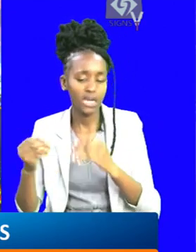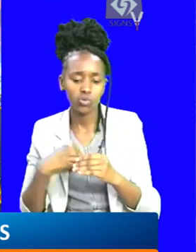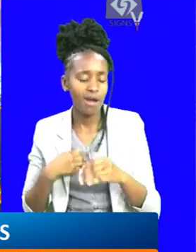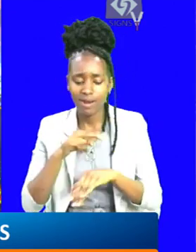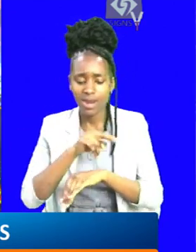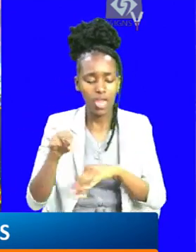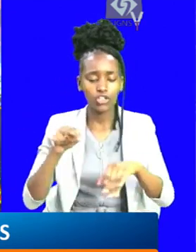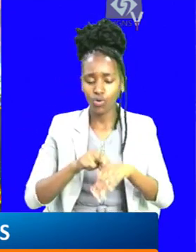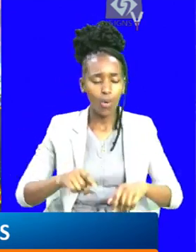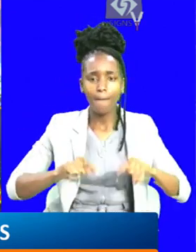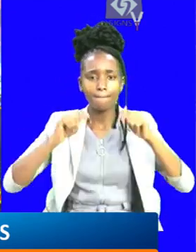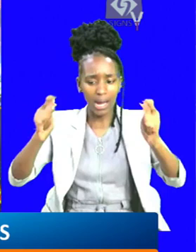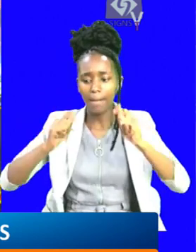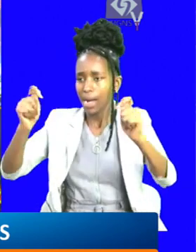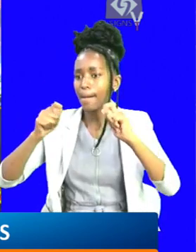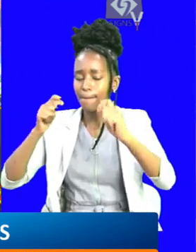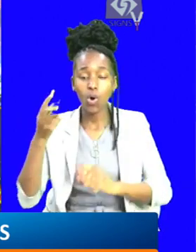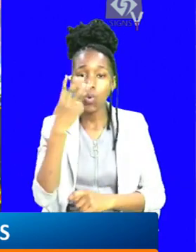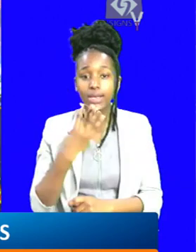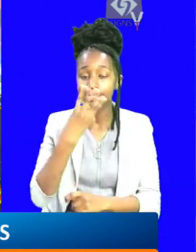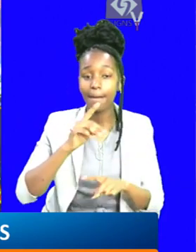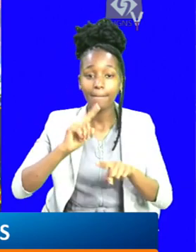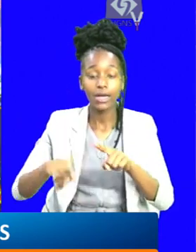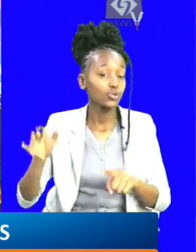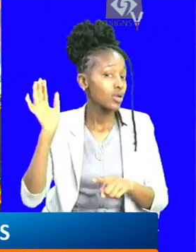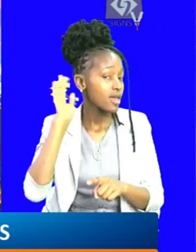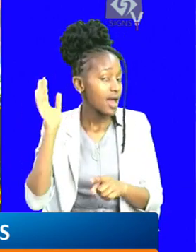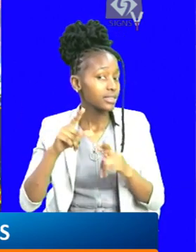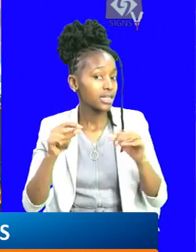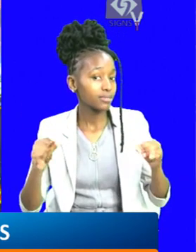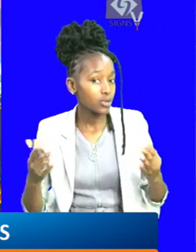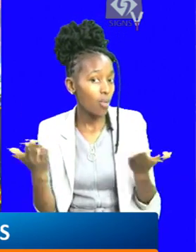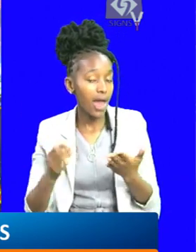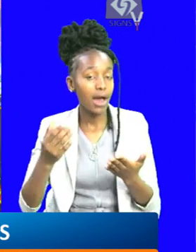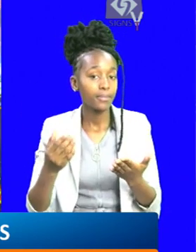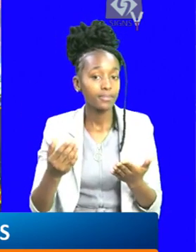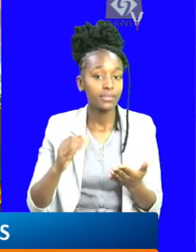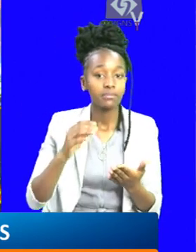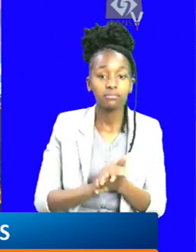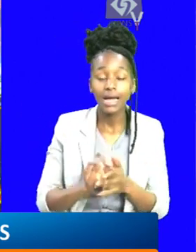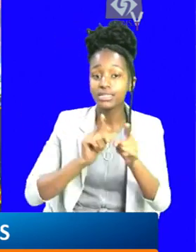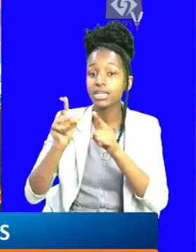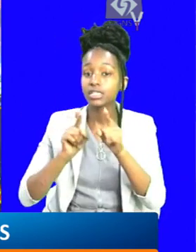The requirement for a retest announced by the National Transport and